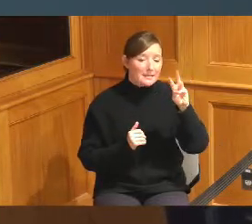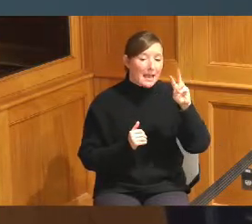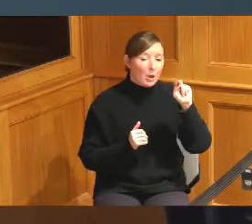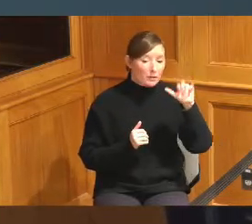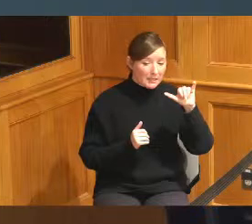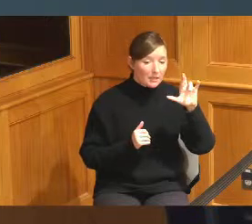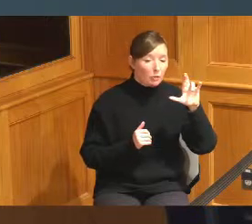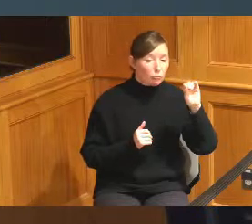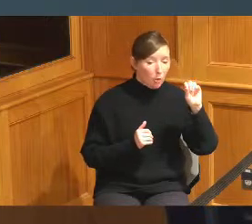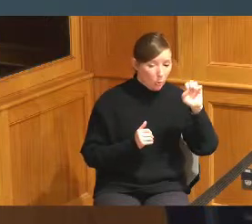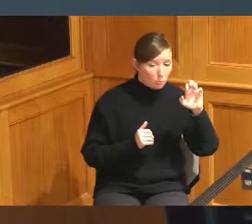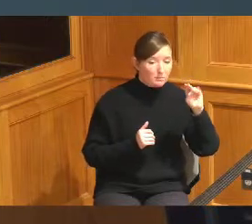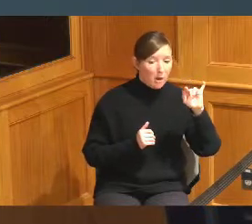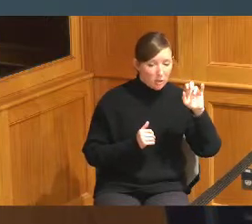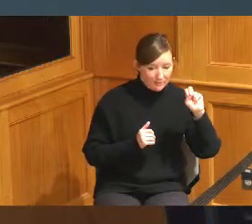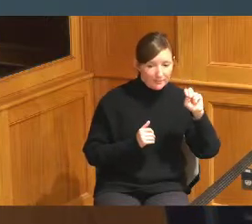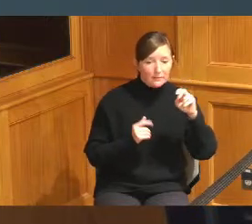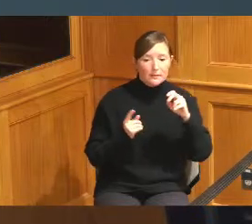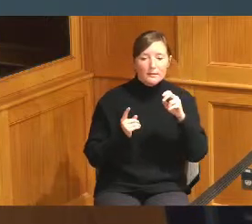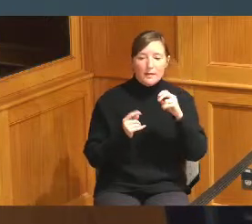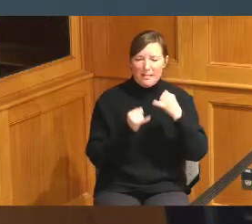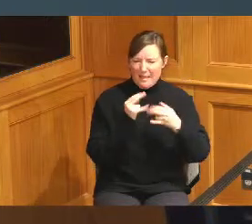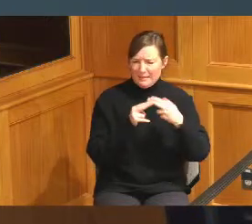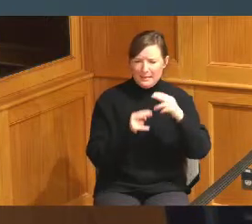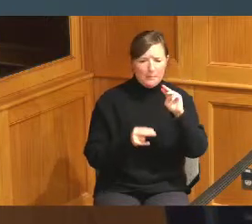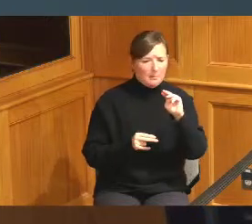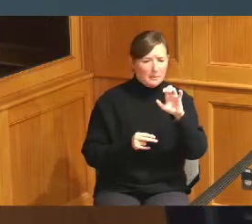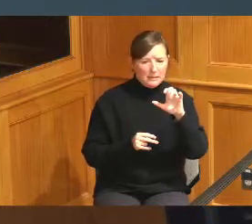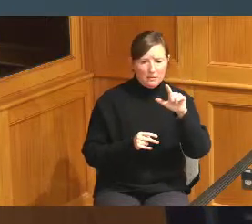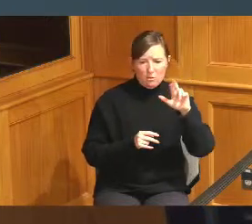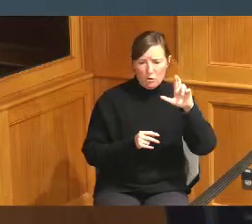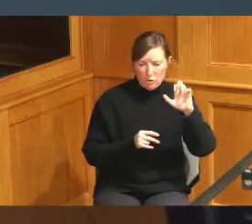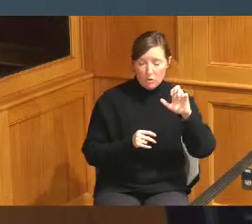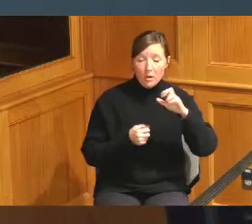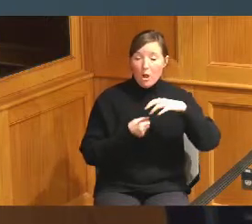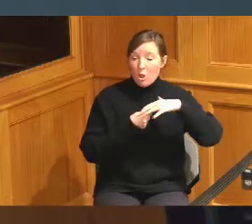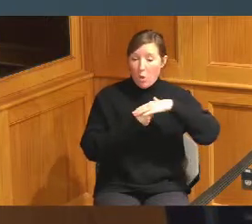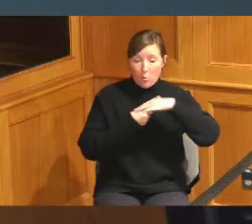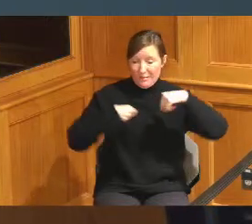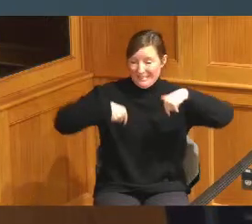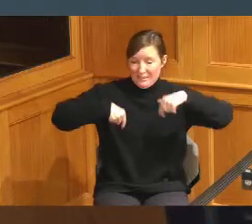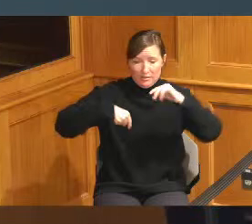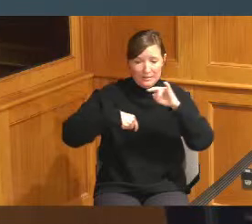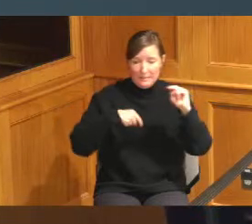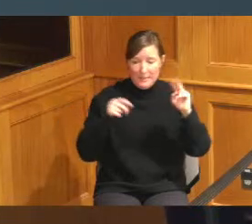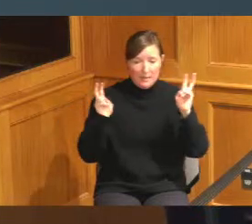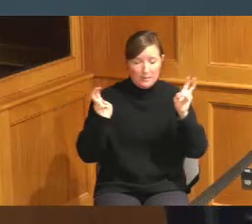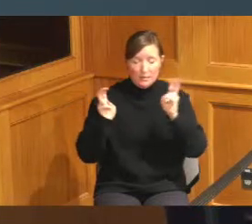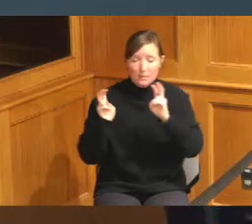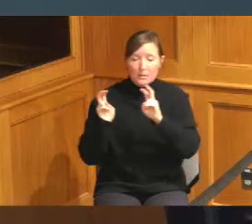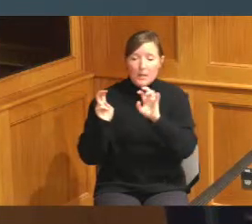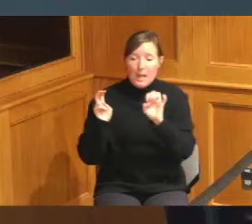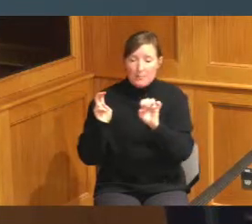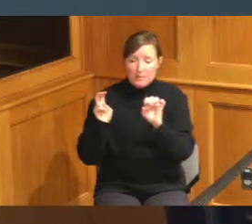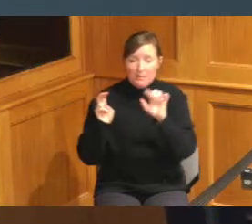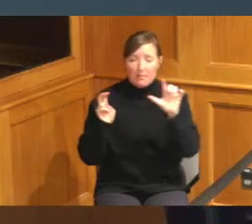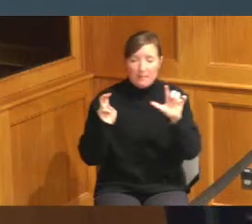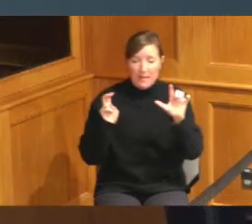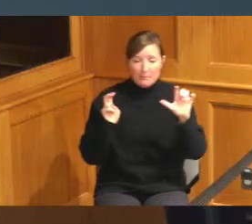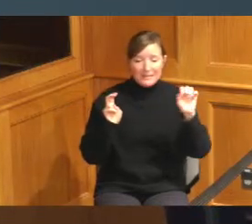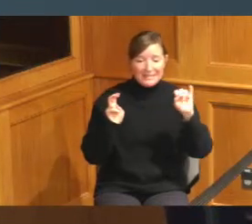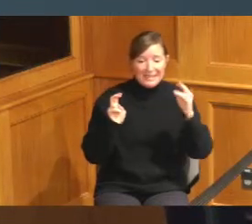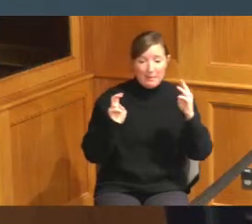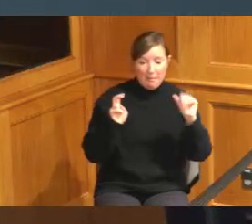Cubana McClure. Whereas Sigma Gamma Rho Incorporated local chapter, Epsilon Lambda Sigma,